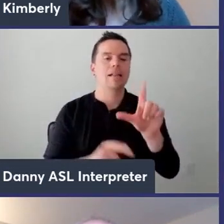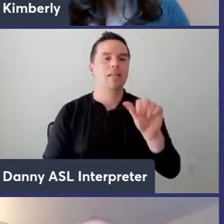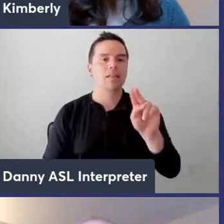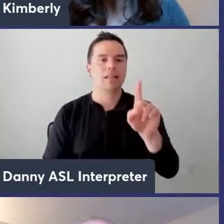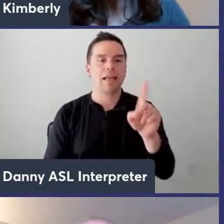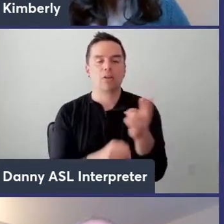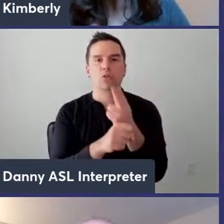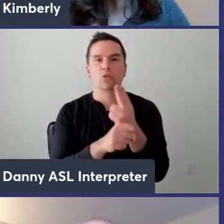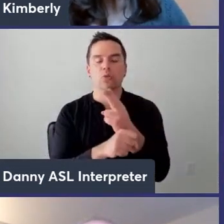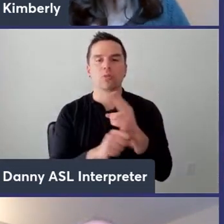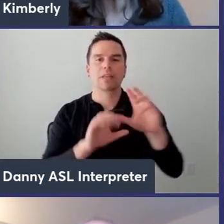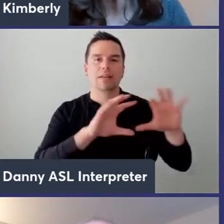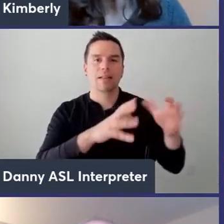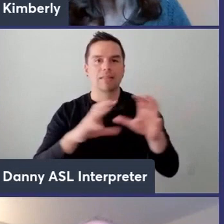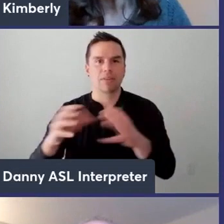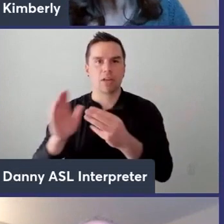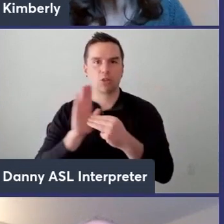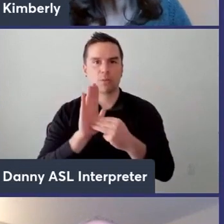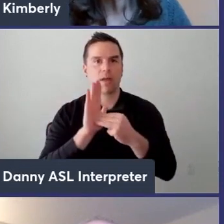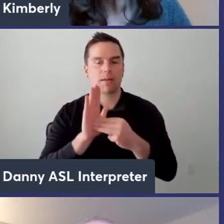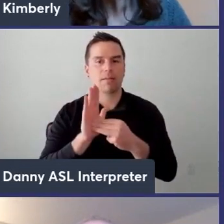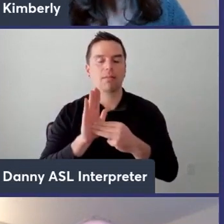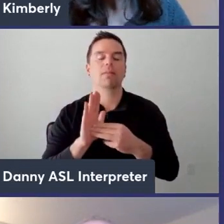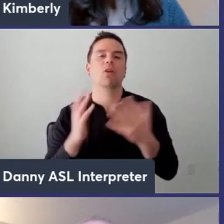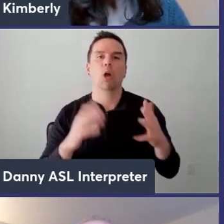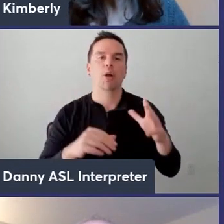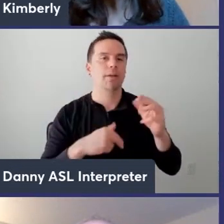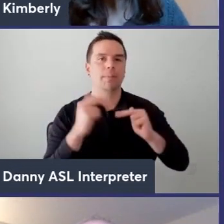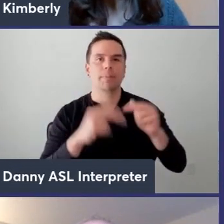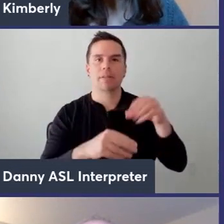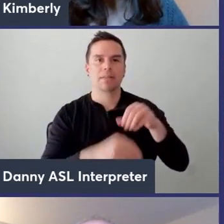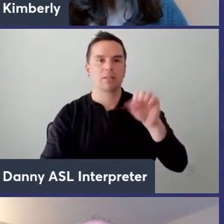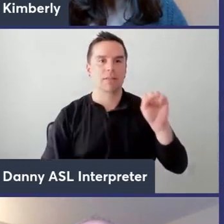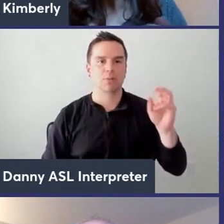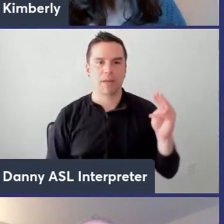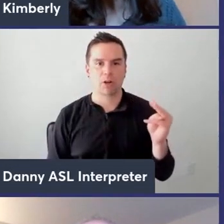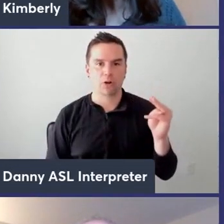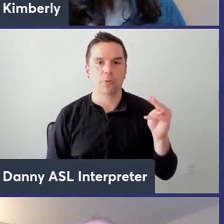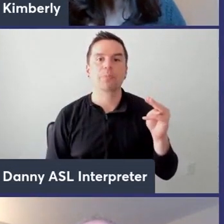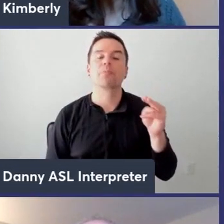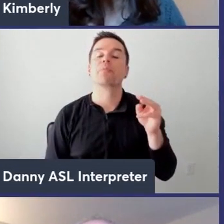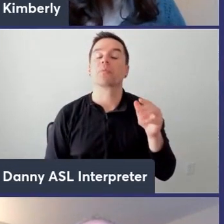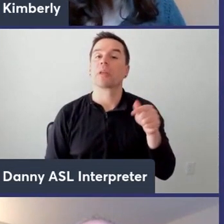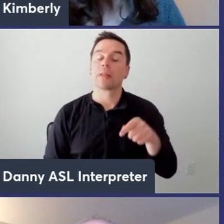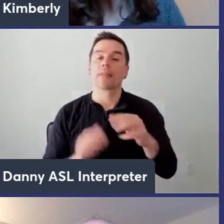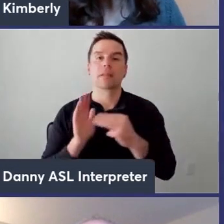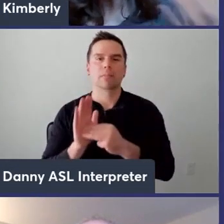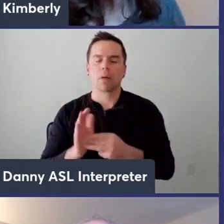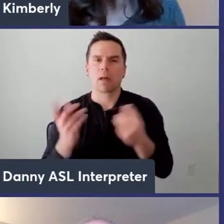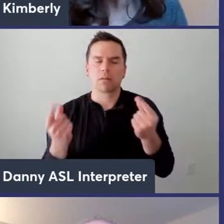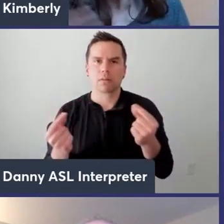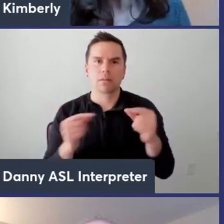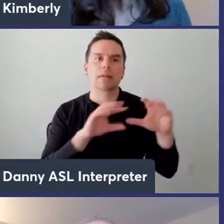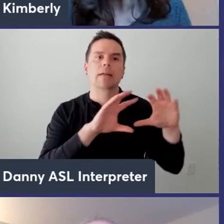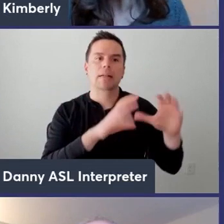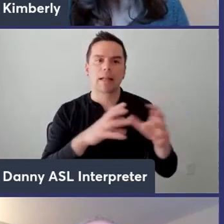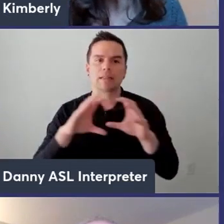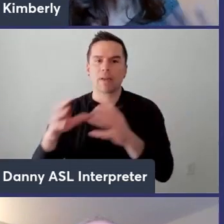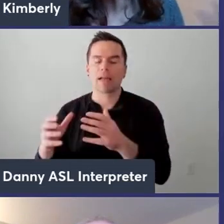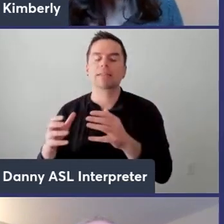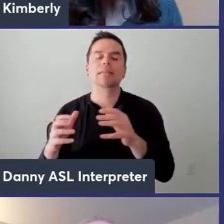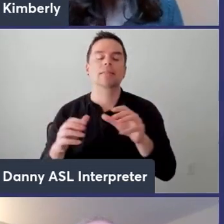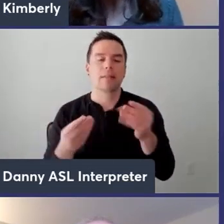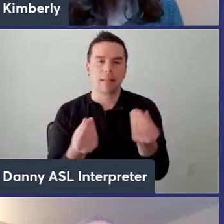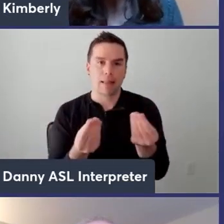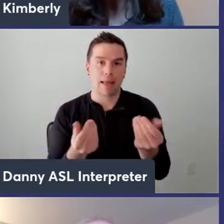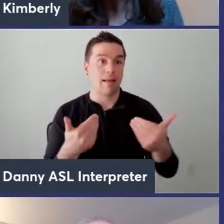classification model in this case, which is one of the ones built into SageMaker. And what this model does is it classifies the land as having water or